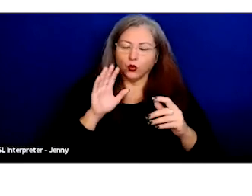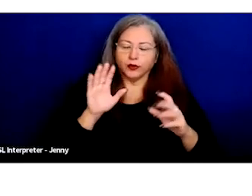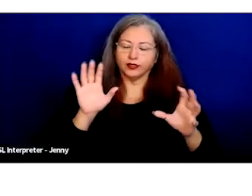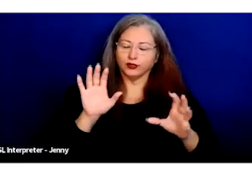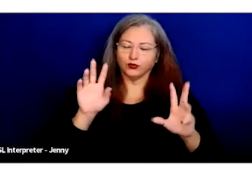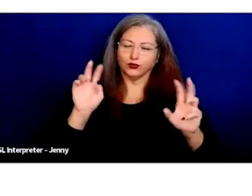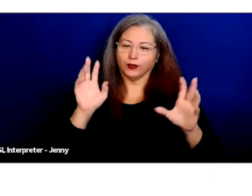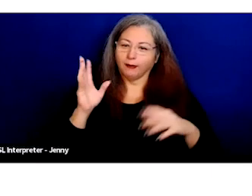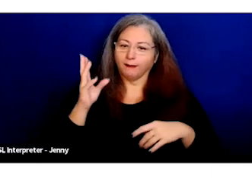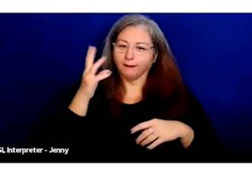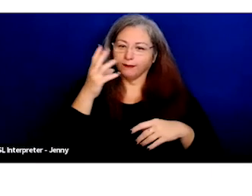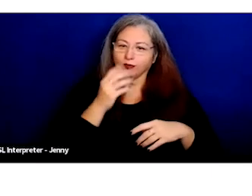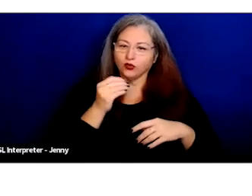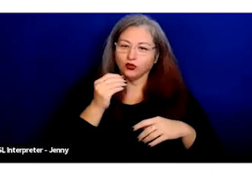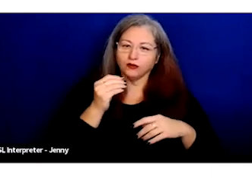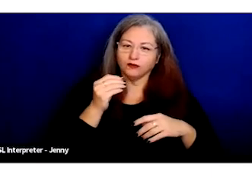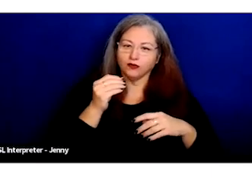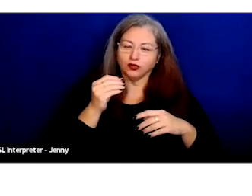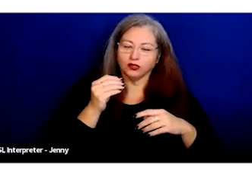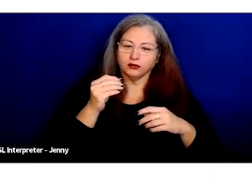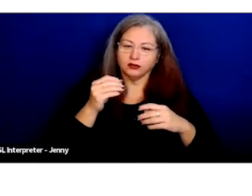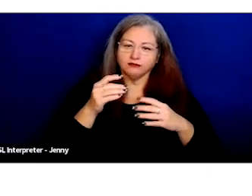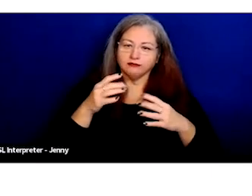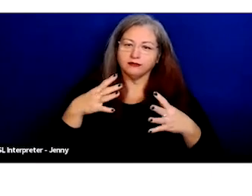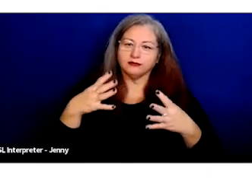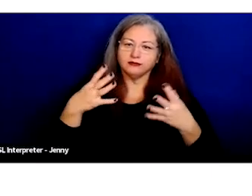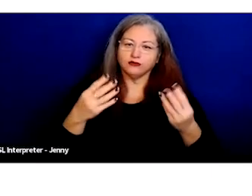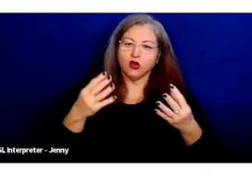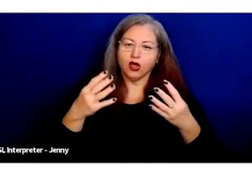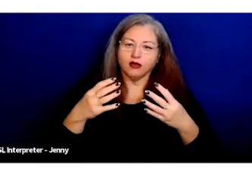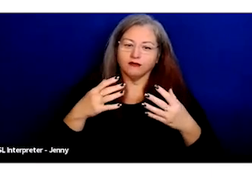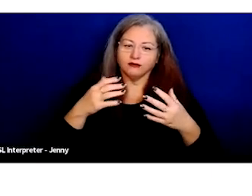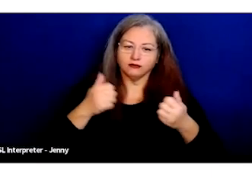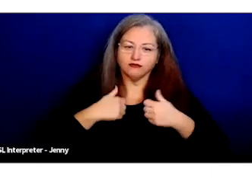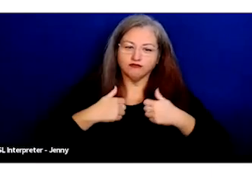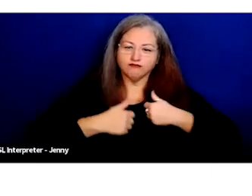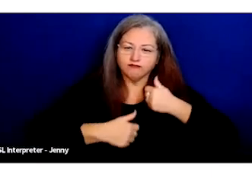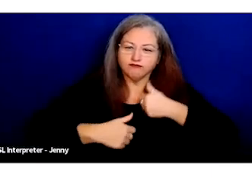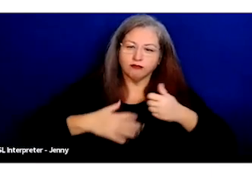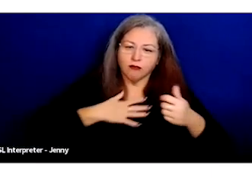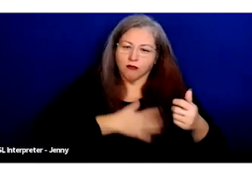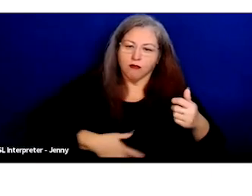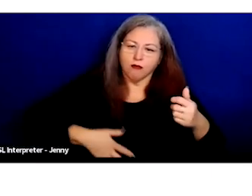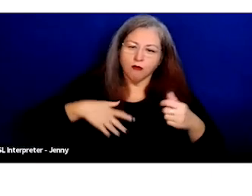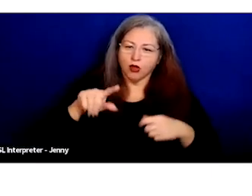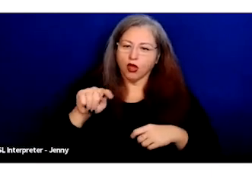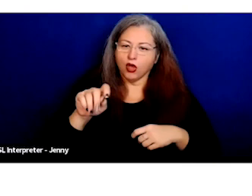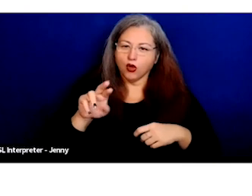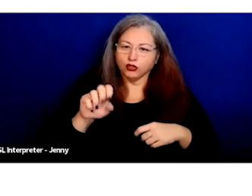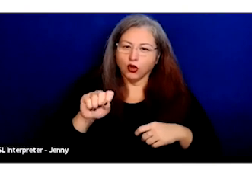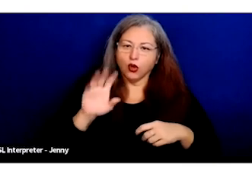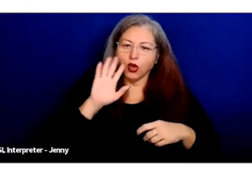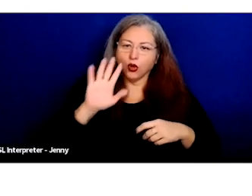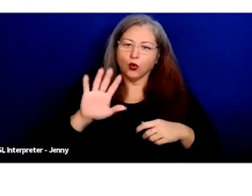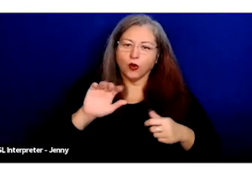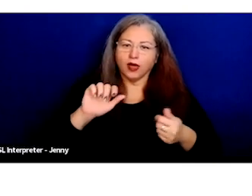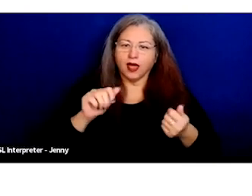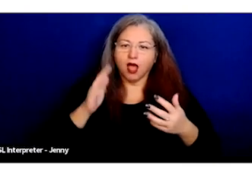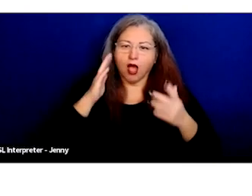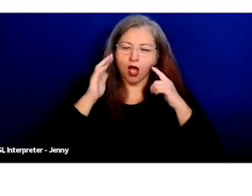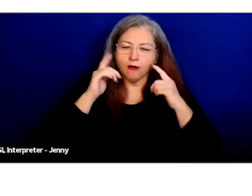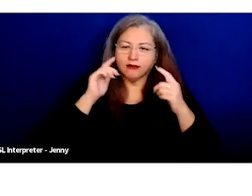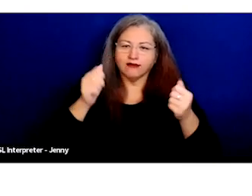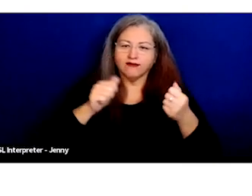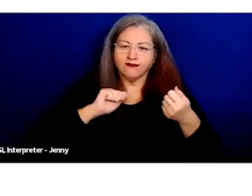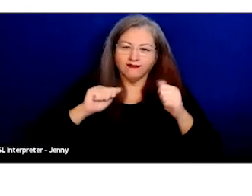beautiful, gentle strokes along the torso of the body. And you're going to flip it and flip the arms, and we're